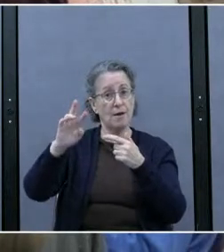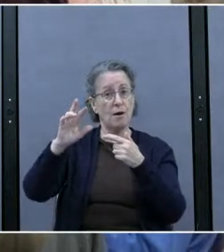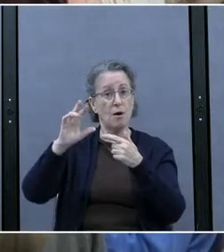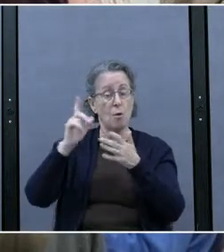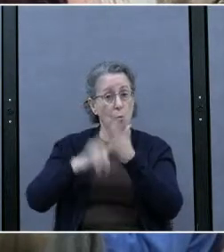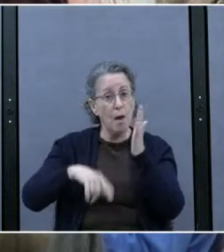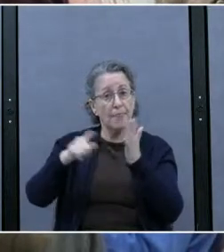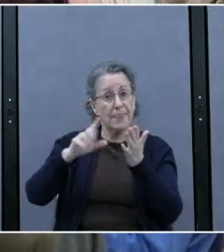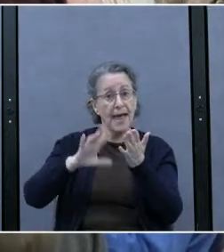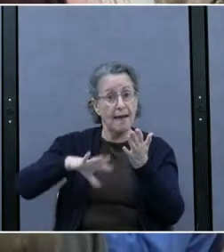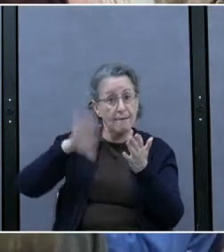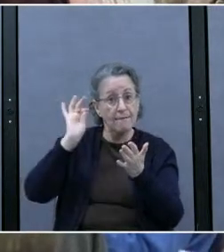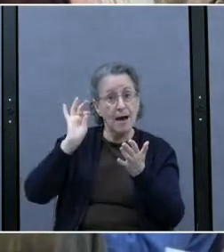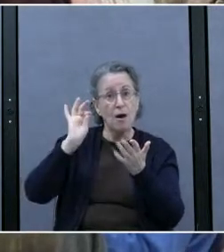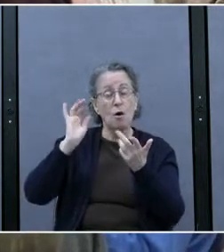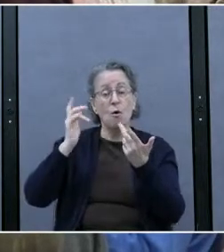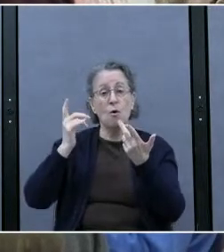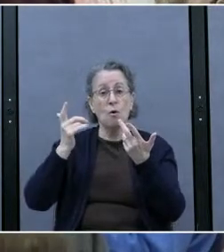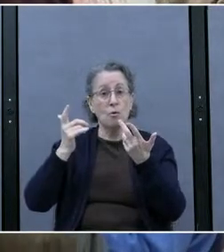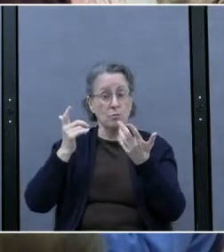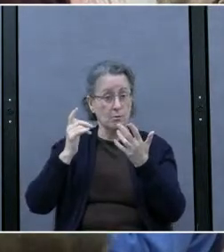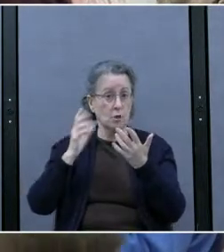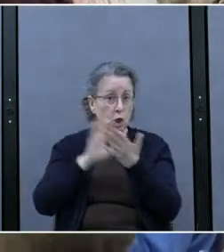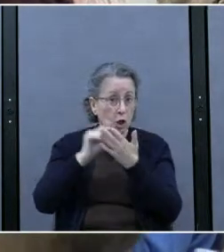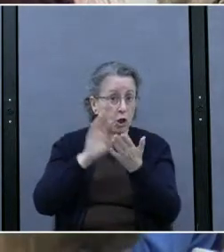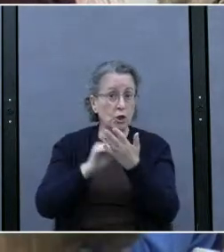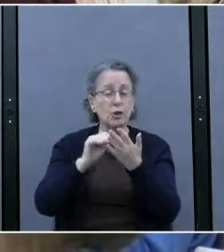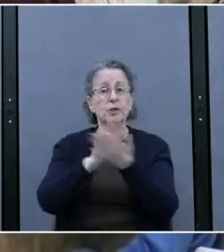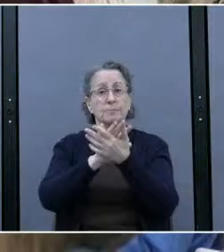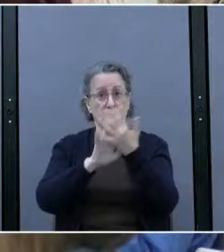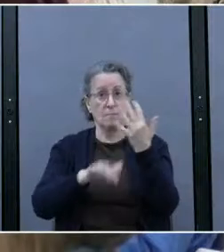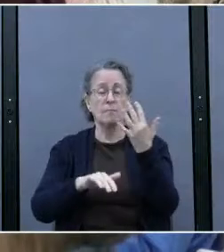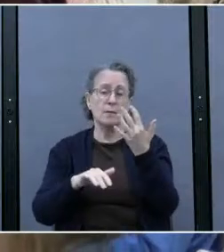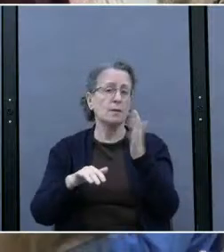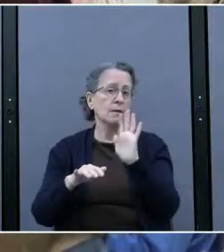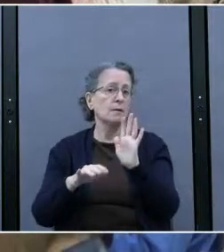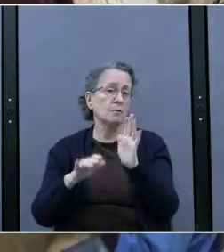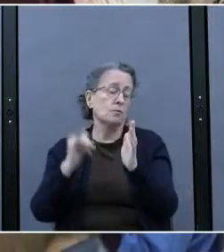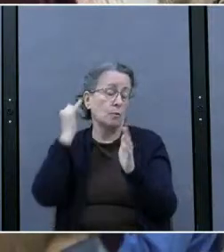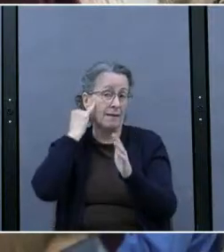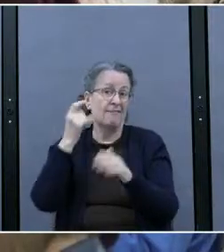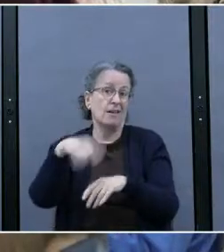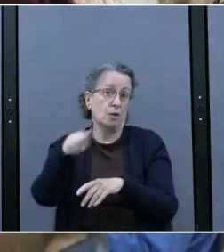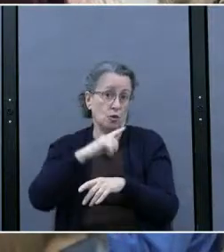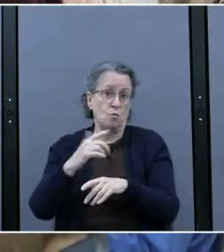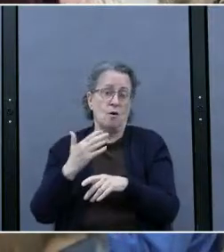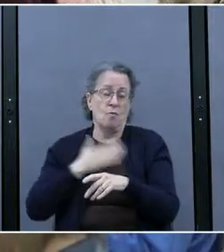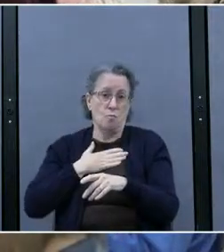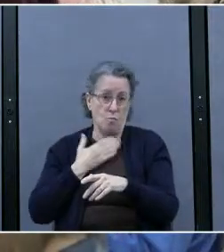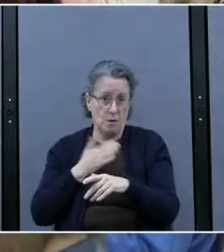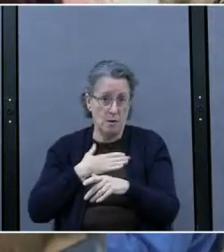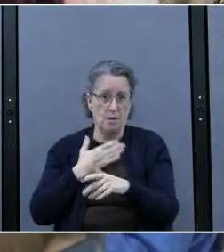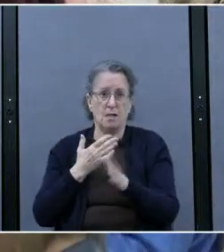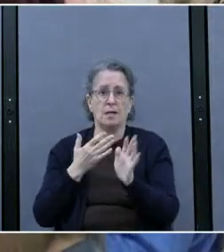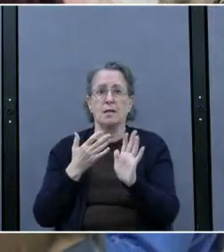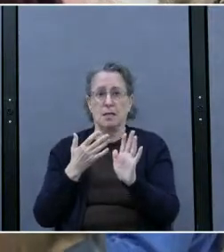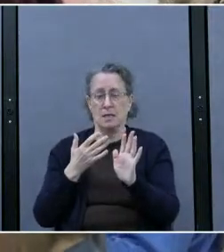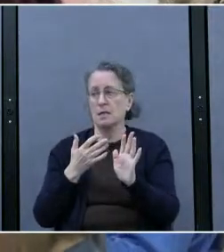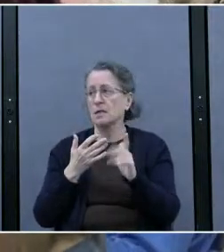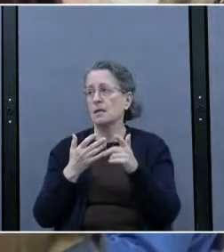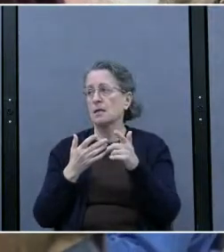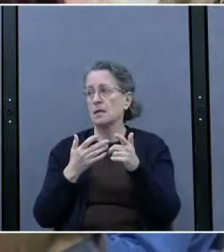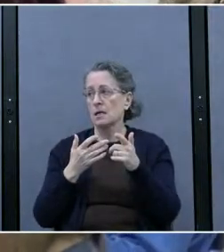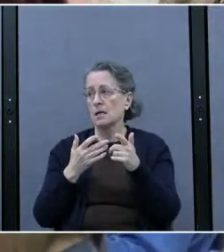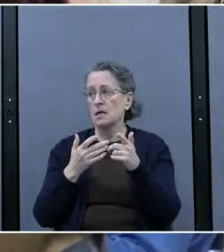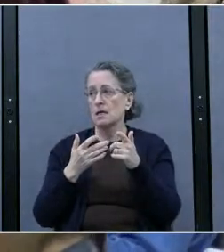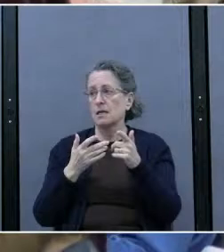what they meant and a few things. So if you're willing and you can, skim through the narrative